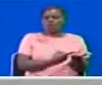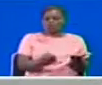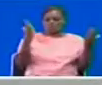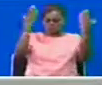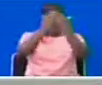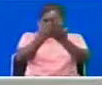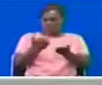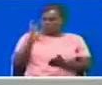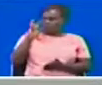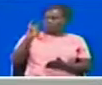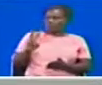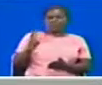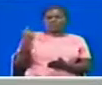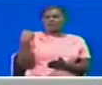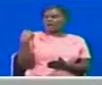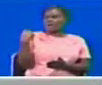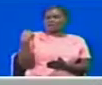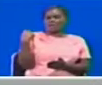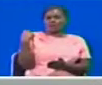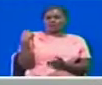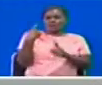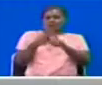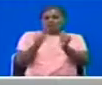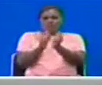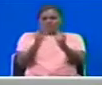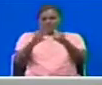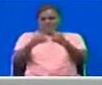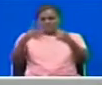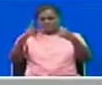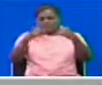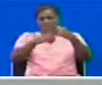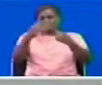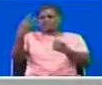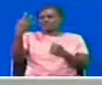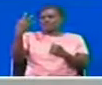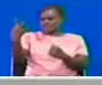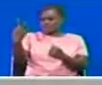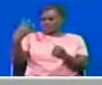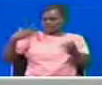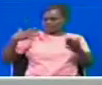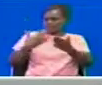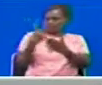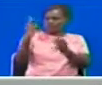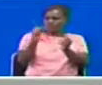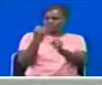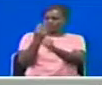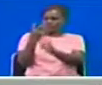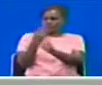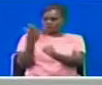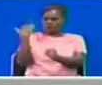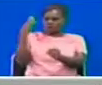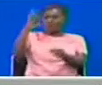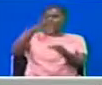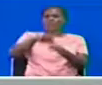tonight. Look at this number. Since 1963, that's independence, up until 2012, before our last general